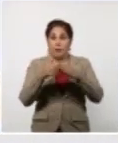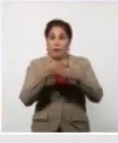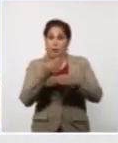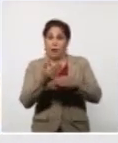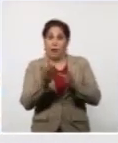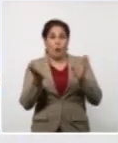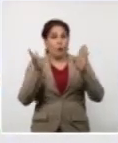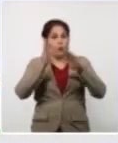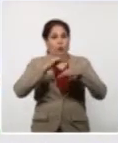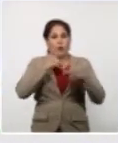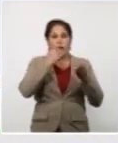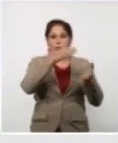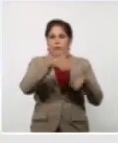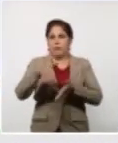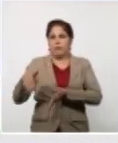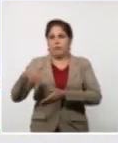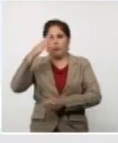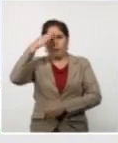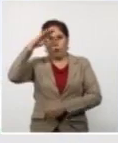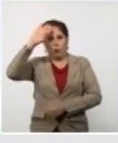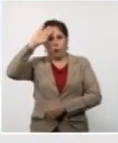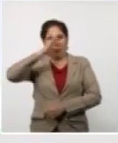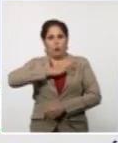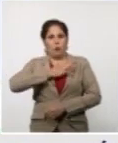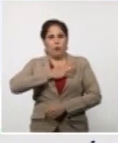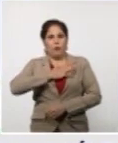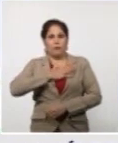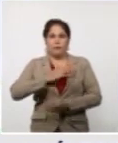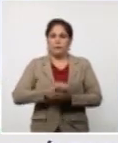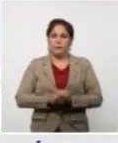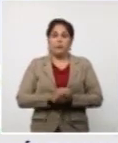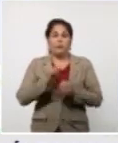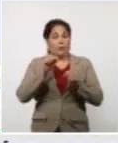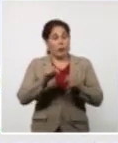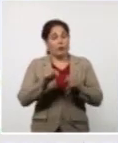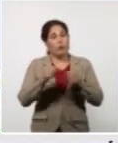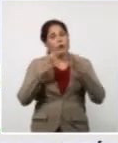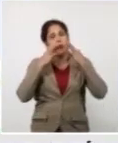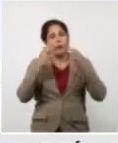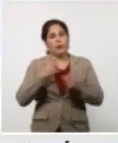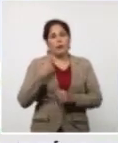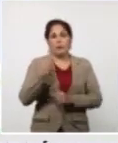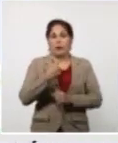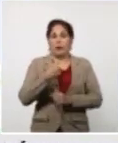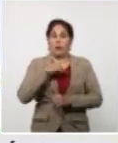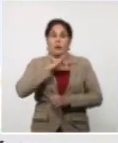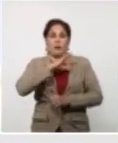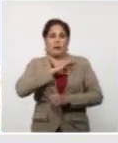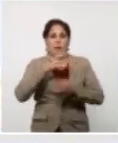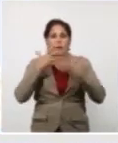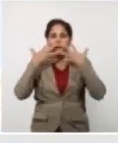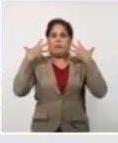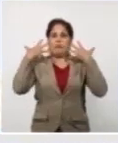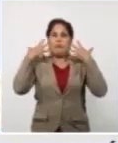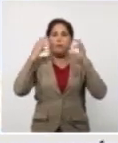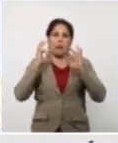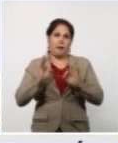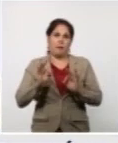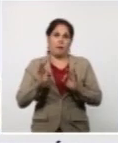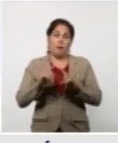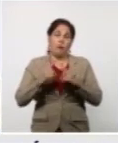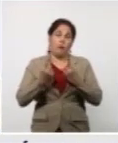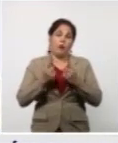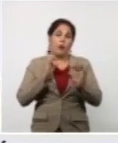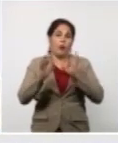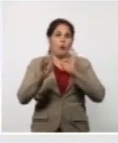And we begin our briefing today stating that this is the sixth day we're not reporting fatalities in